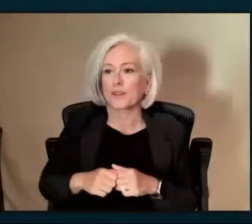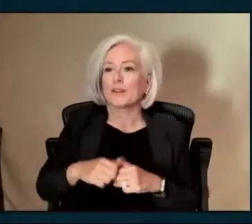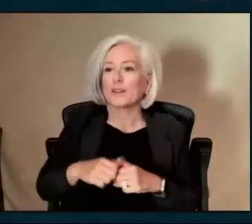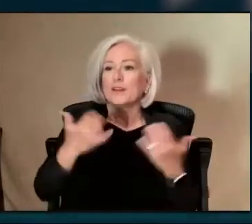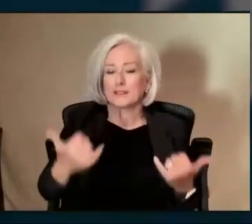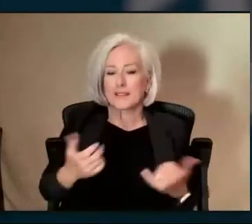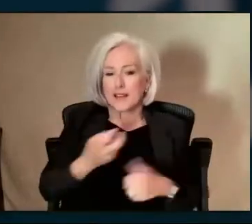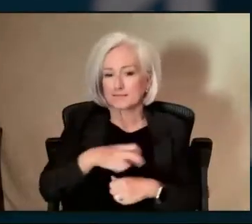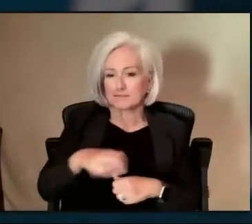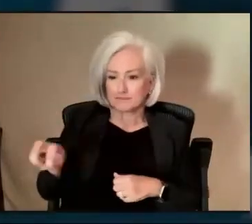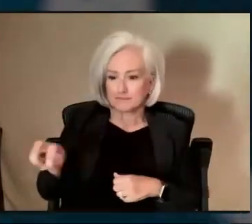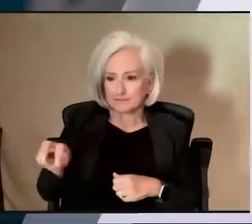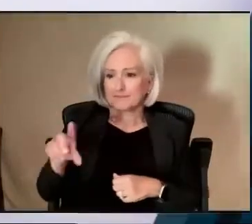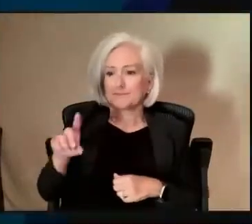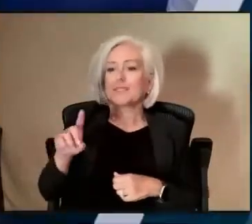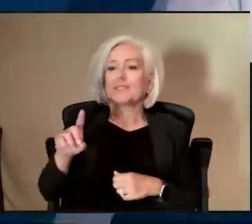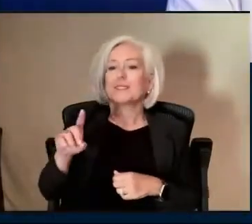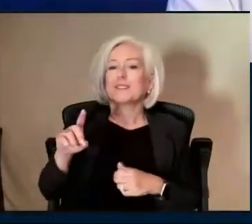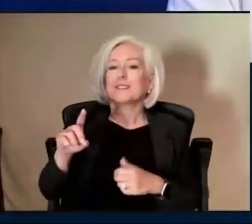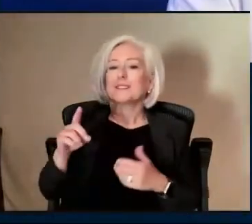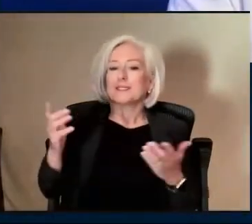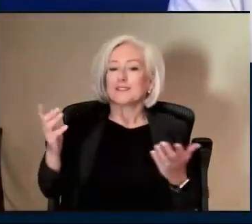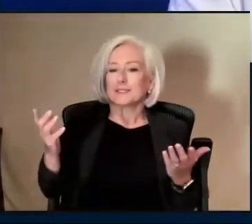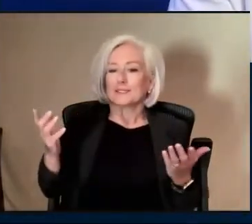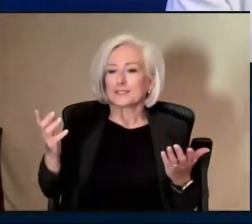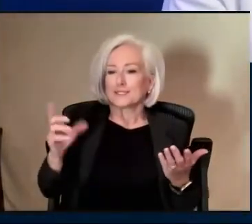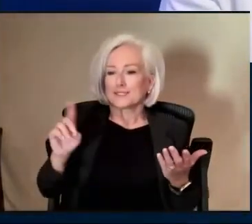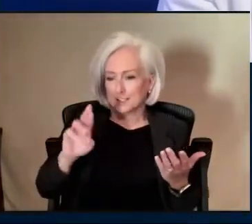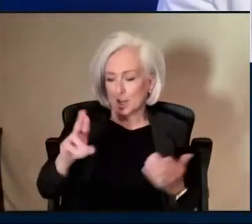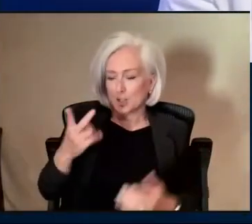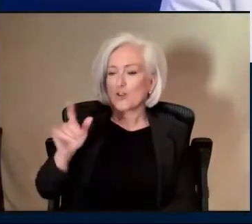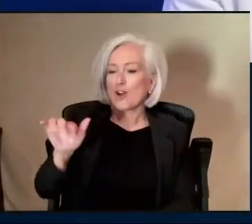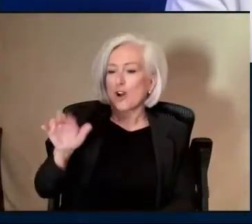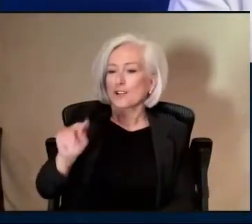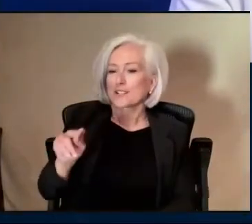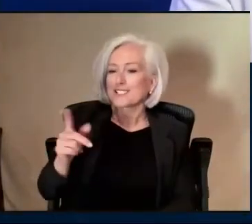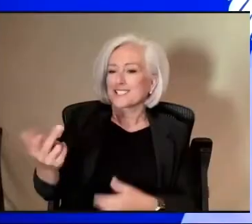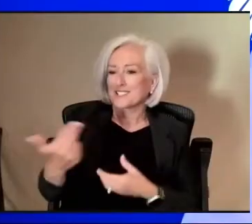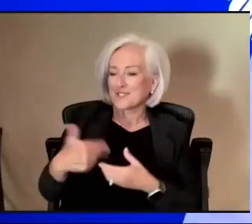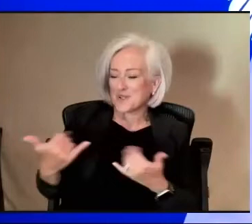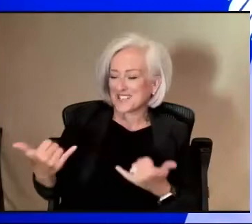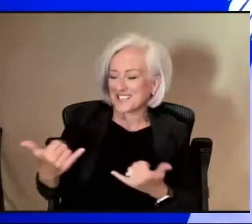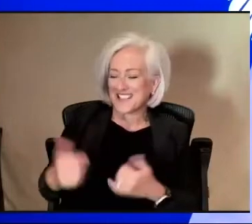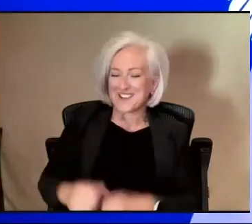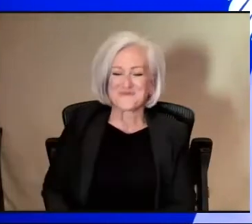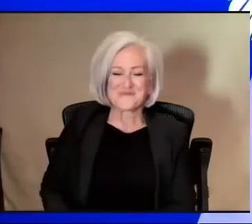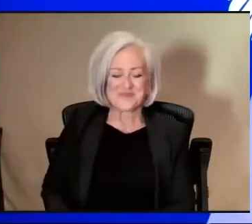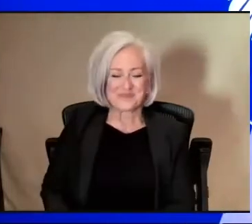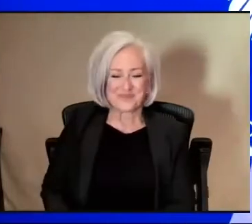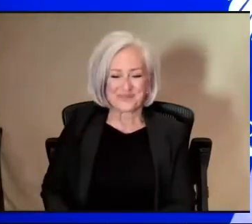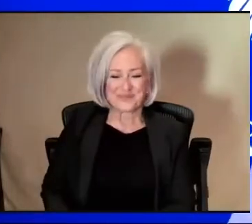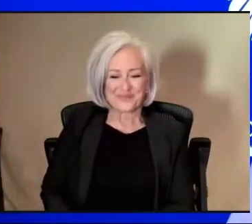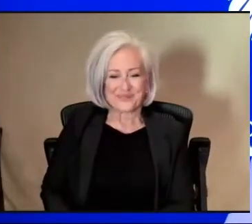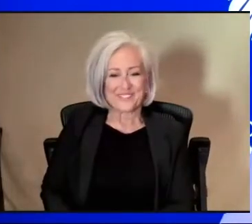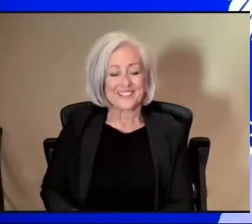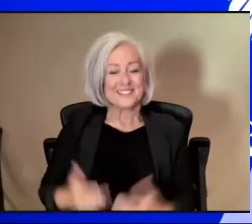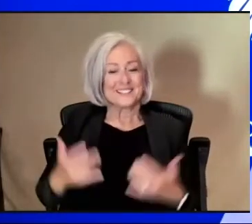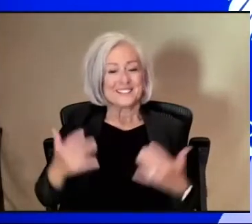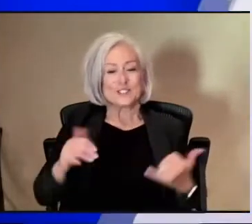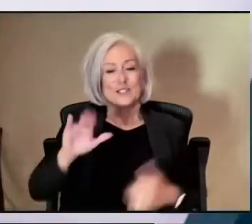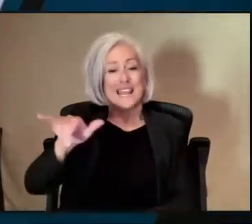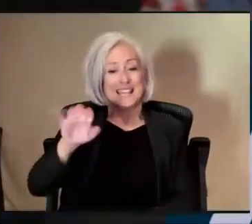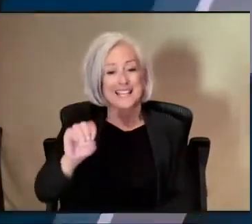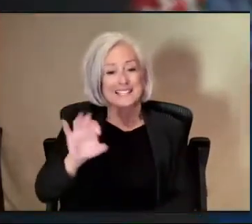Disease Specialist in our house now. He joins us. Yeah, hi. Cases today, 9